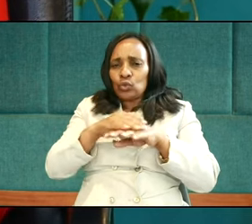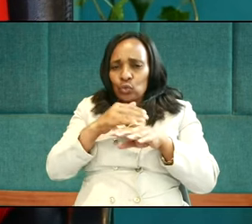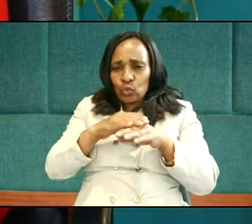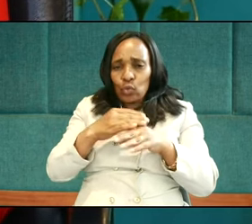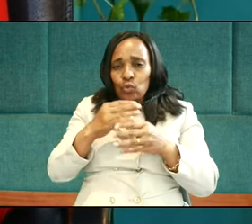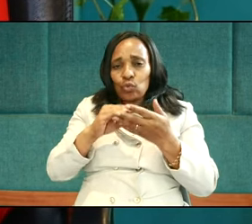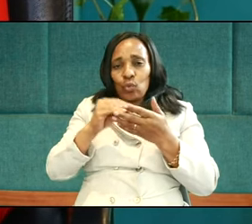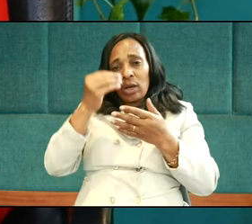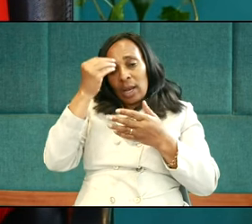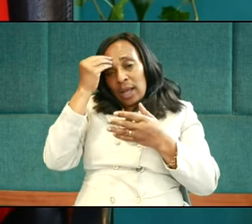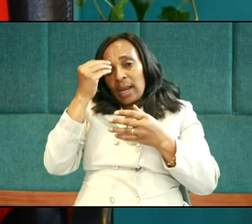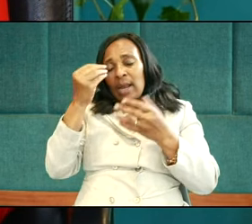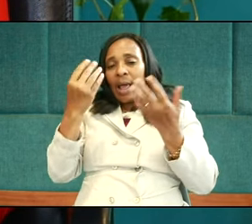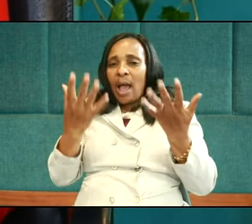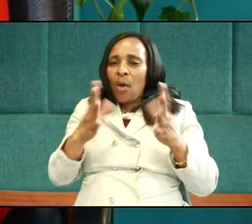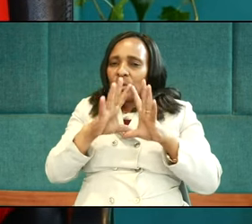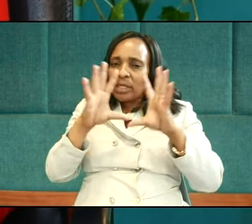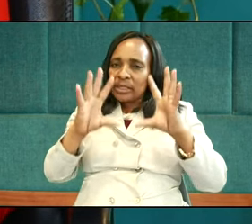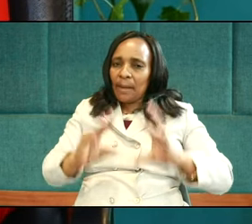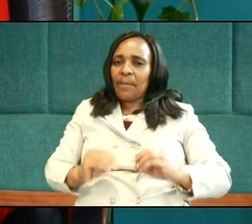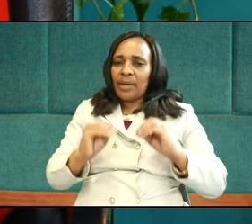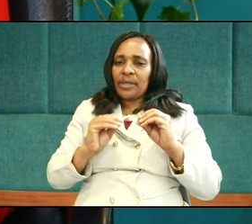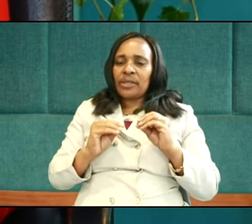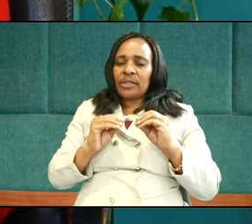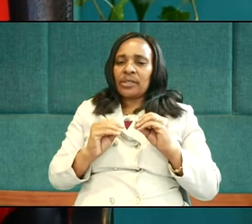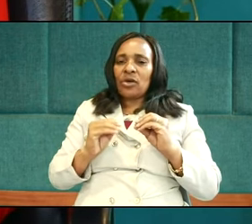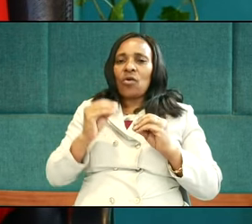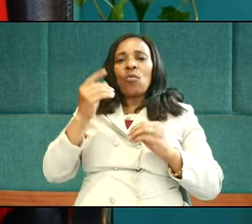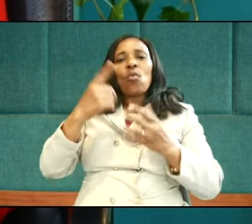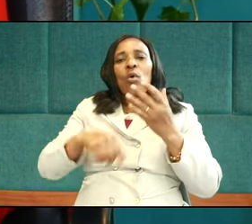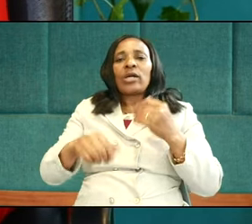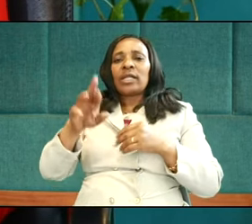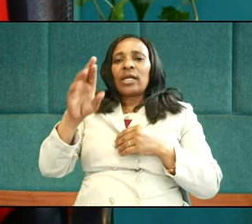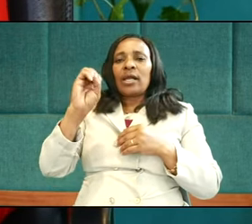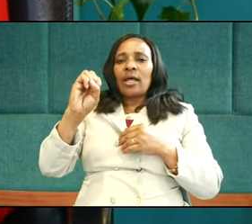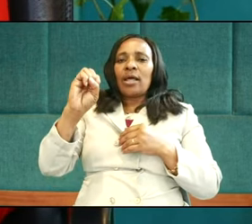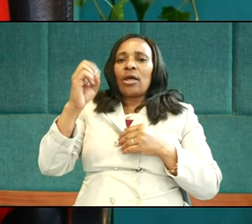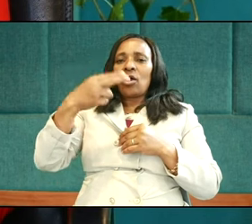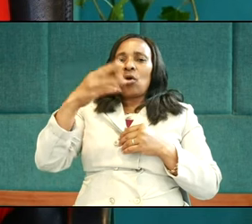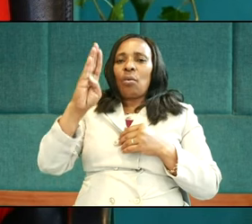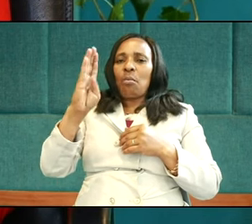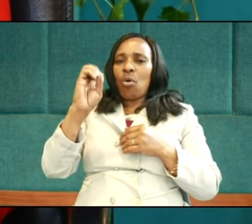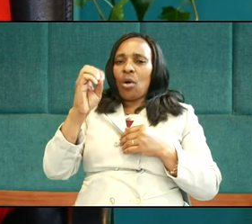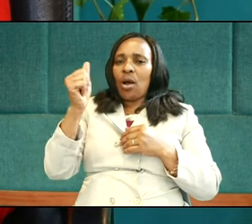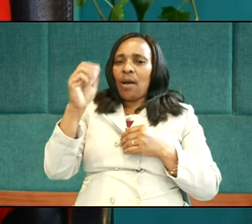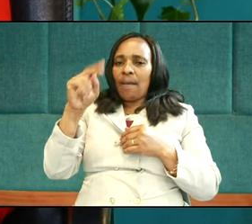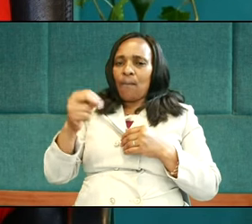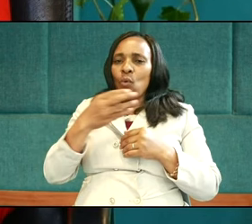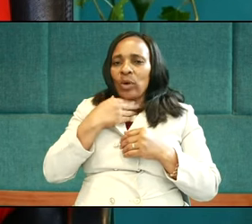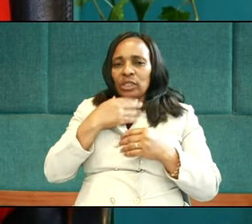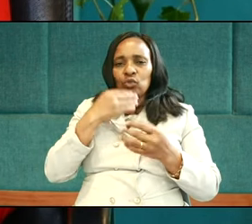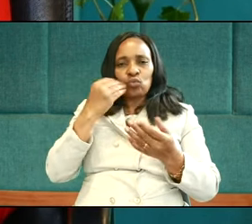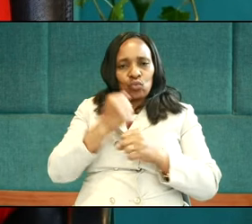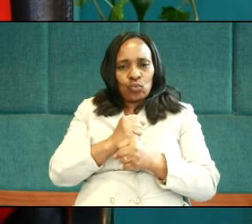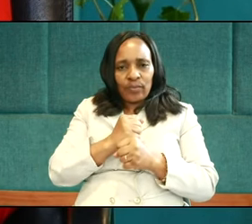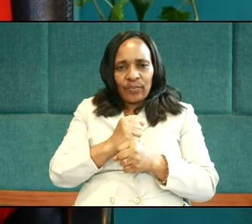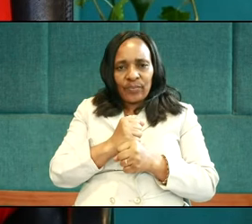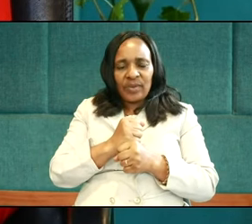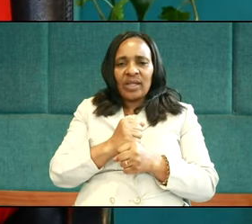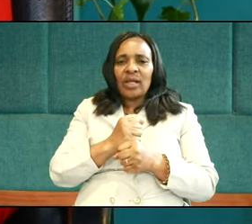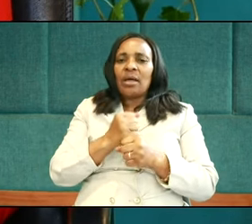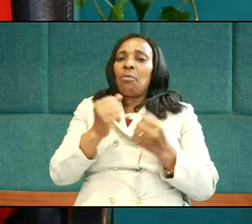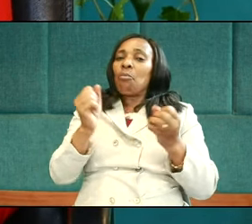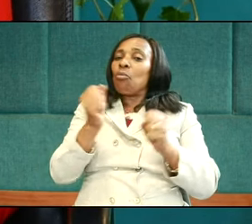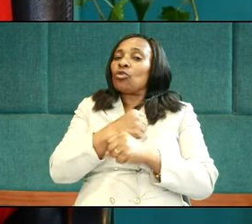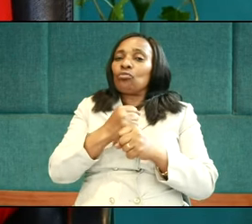basically just summarizes what Rehoboam failed to do. He was not slow